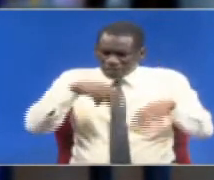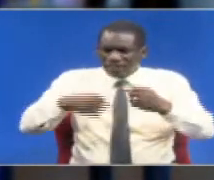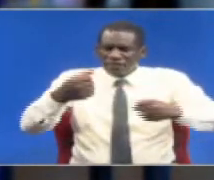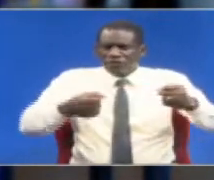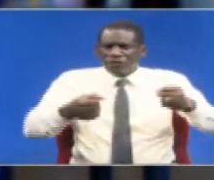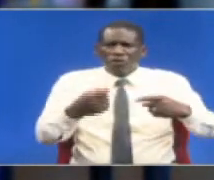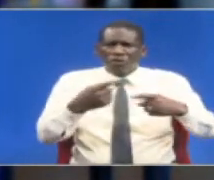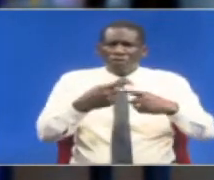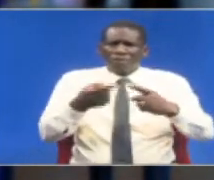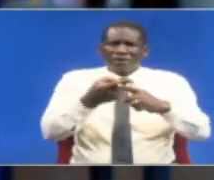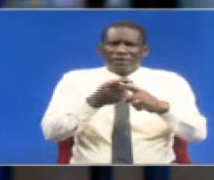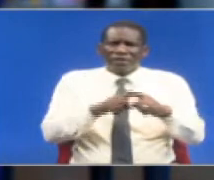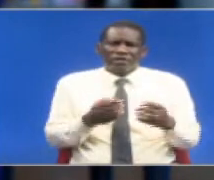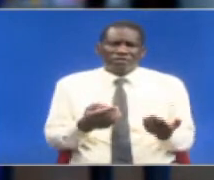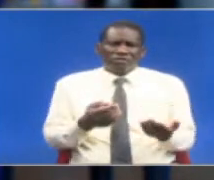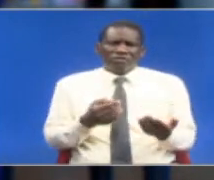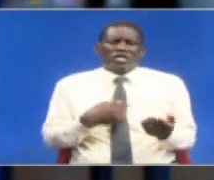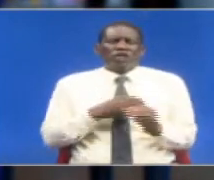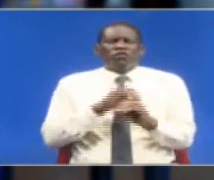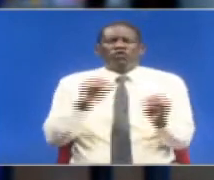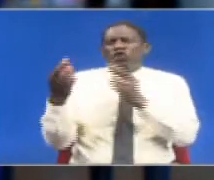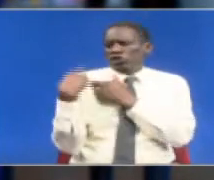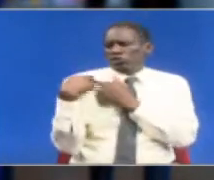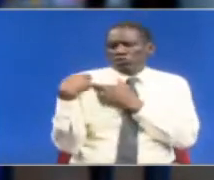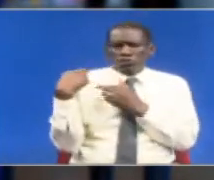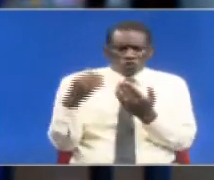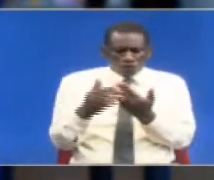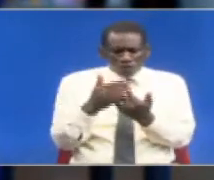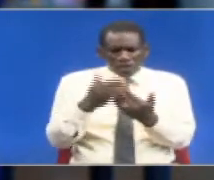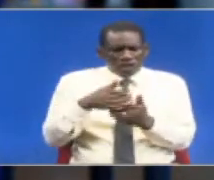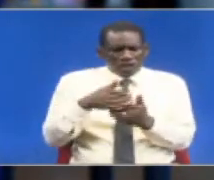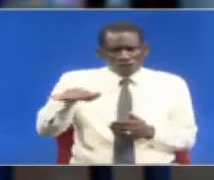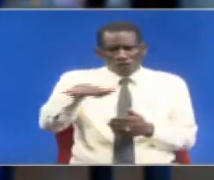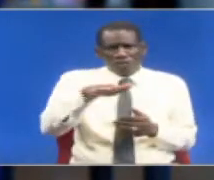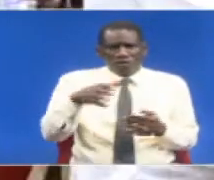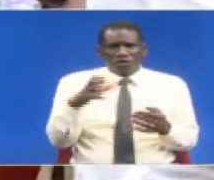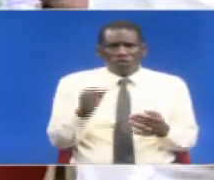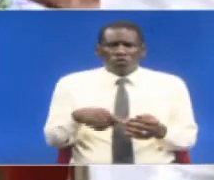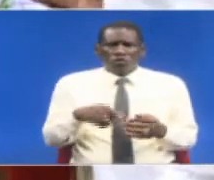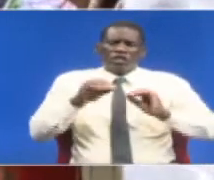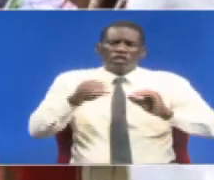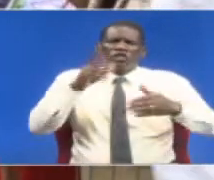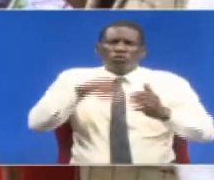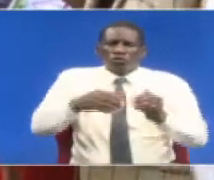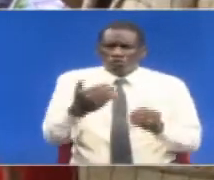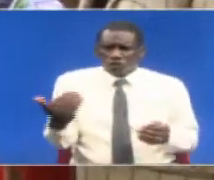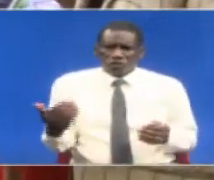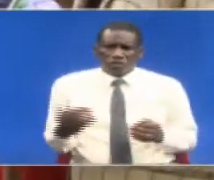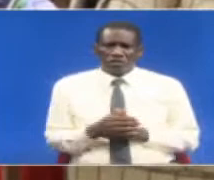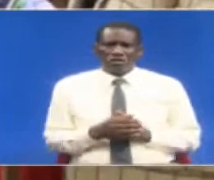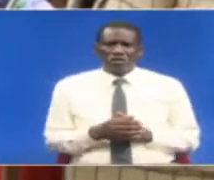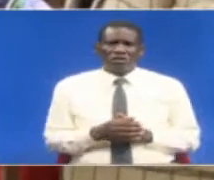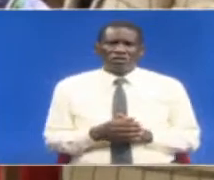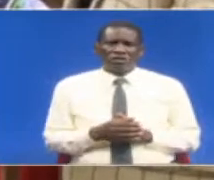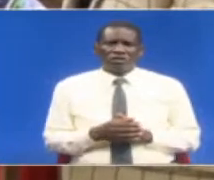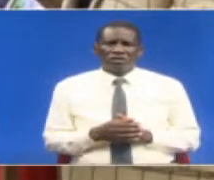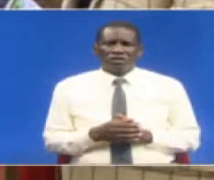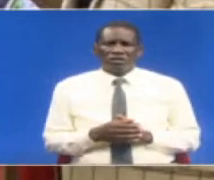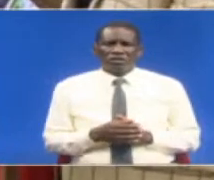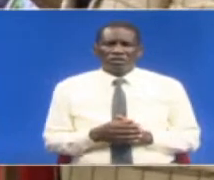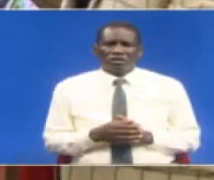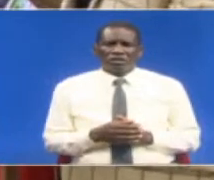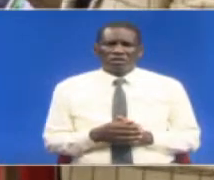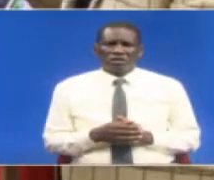then they have zero responsibility of taking care of the environment. So what are we teaching kids? Thank you so much. We